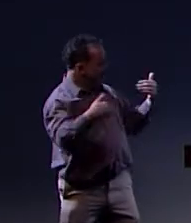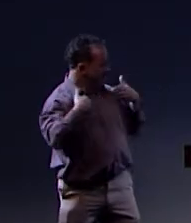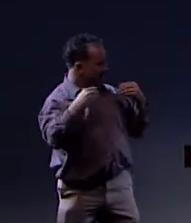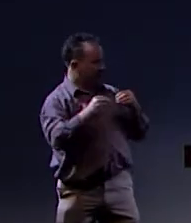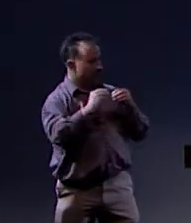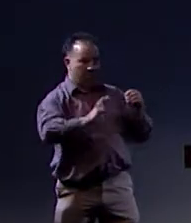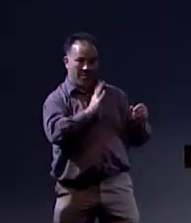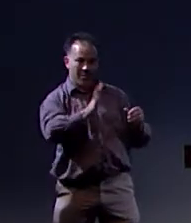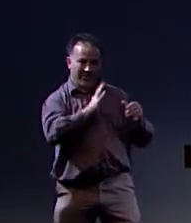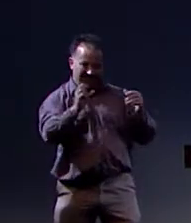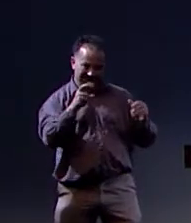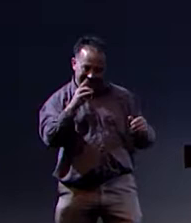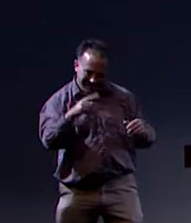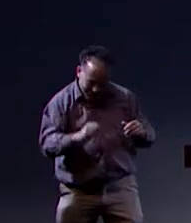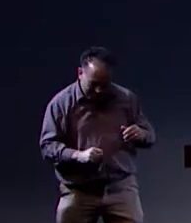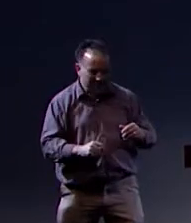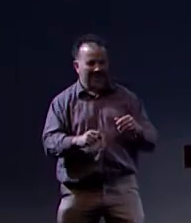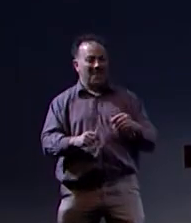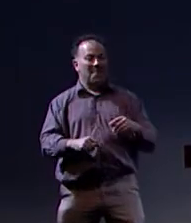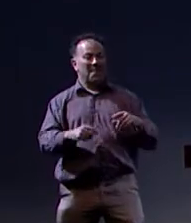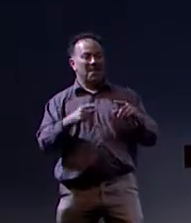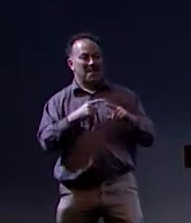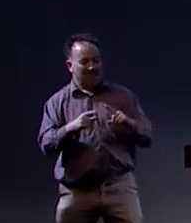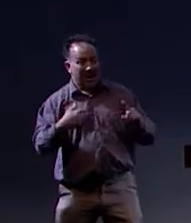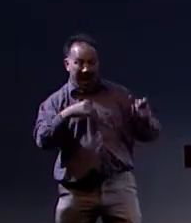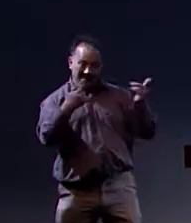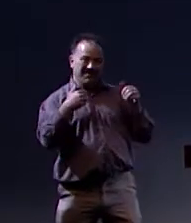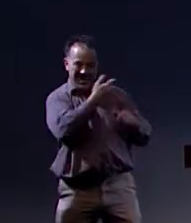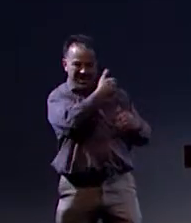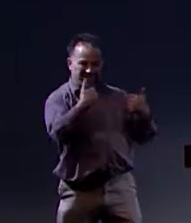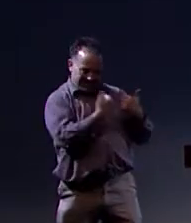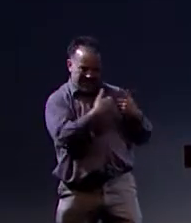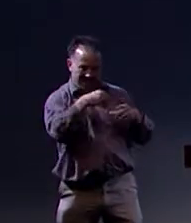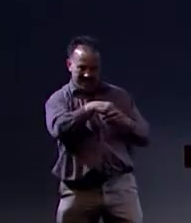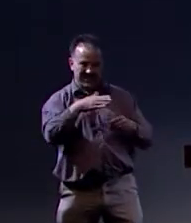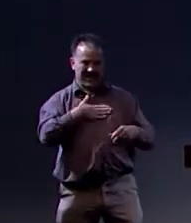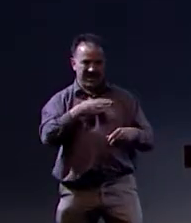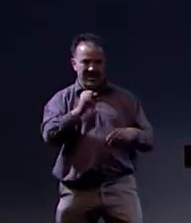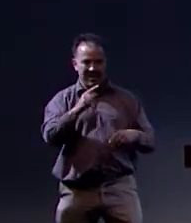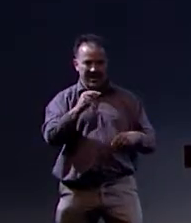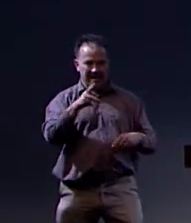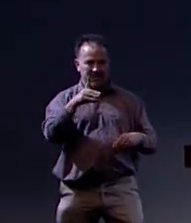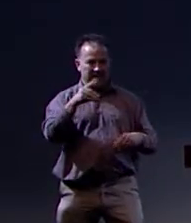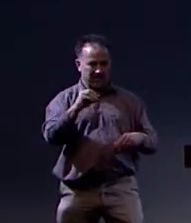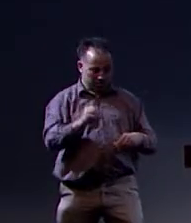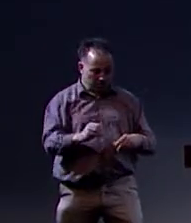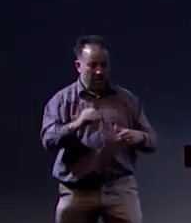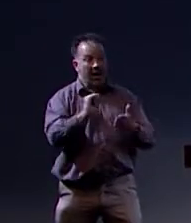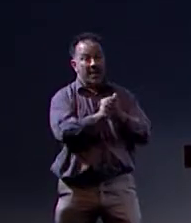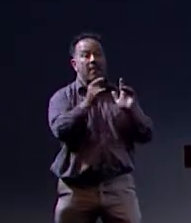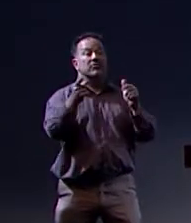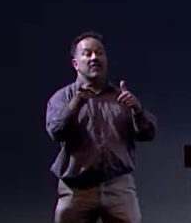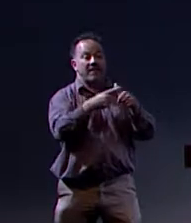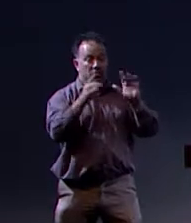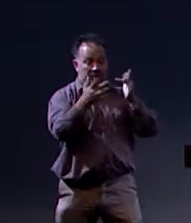suit. But I played these games in my studio, and they were networked. They were the first